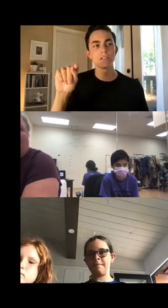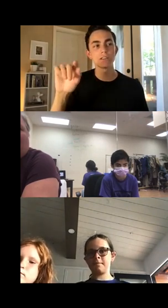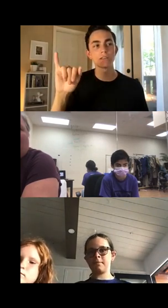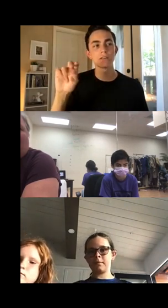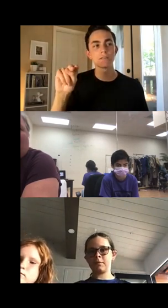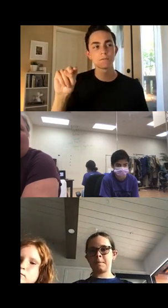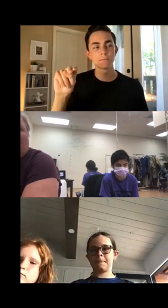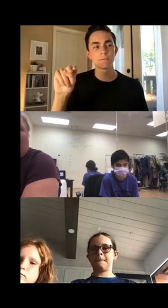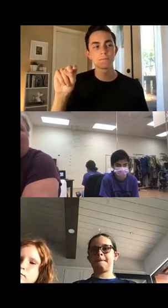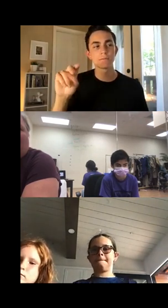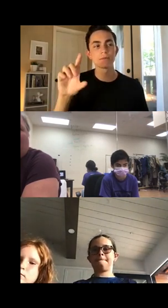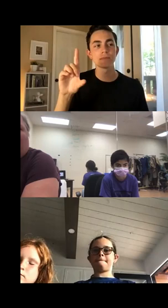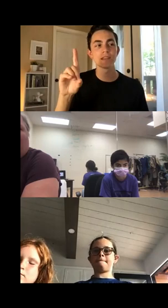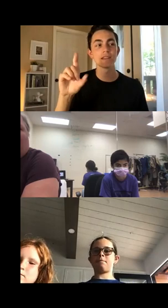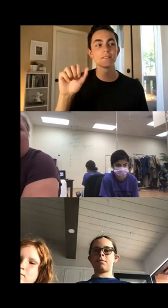Martin,